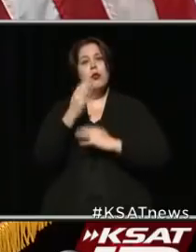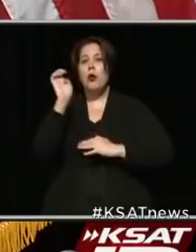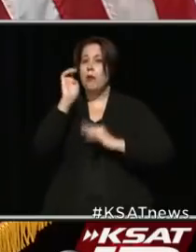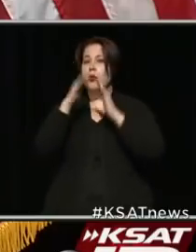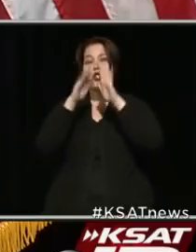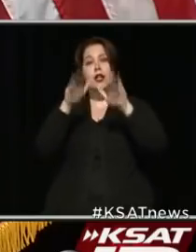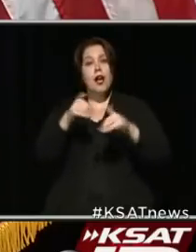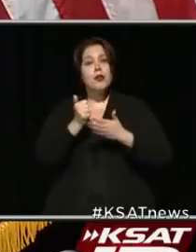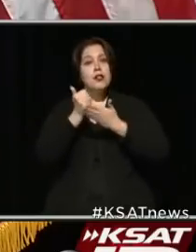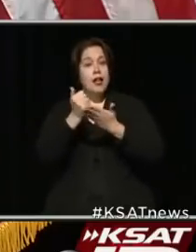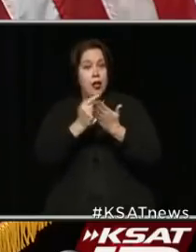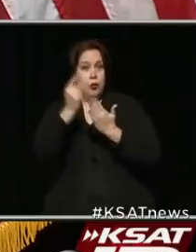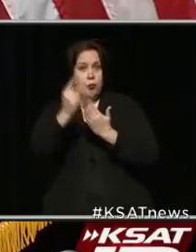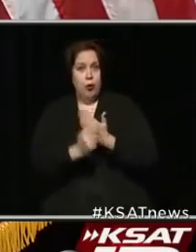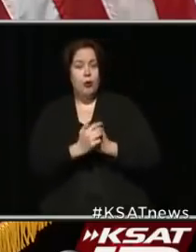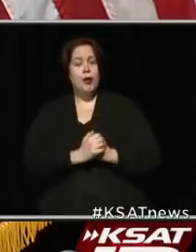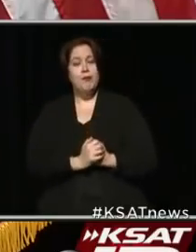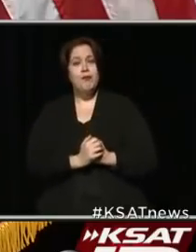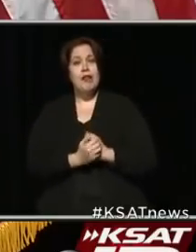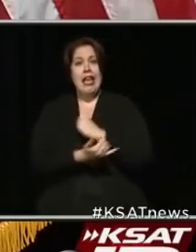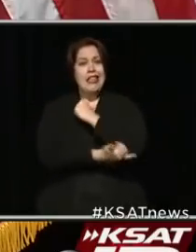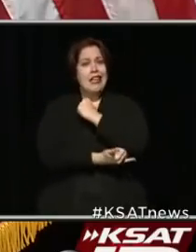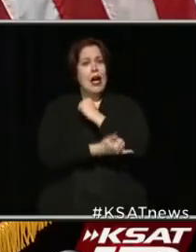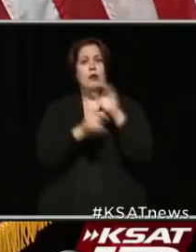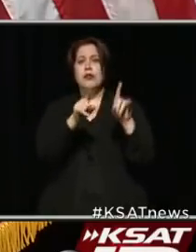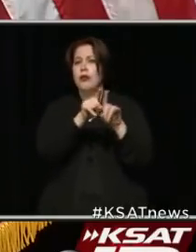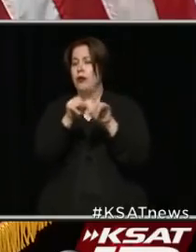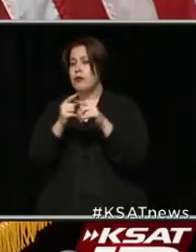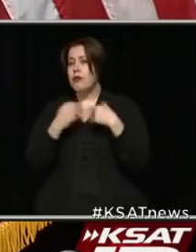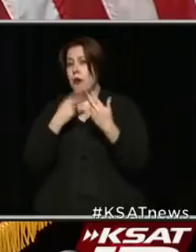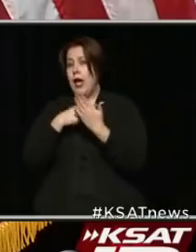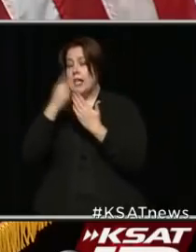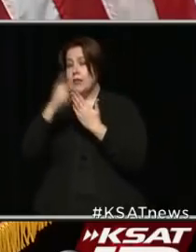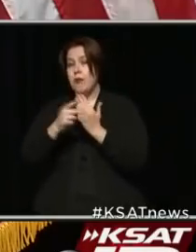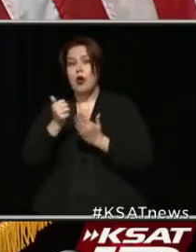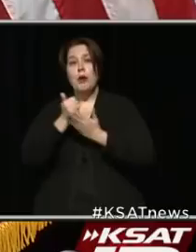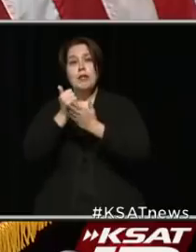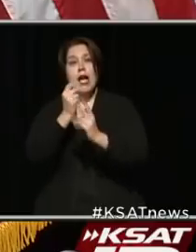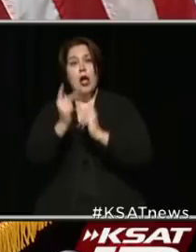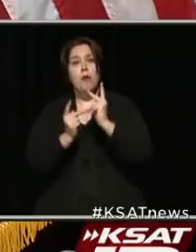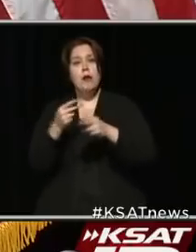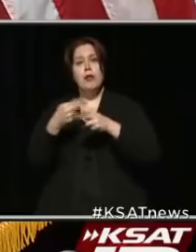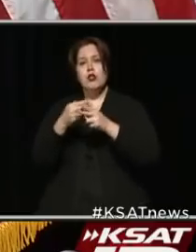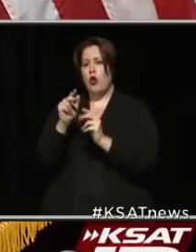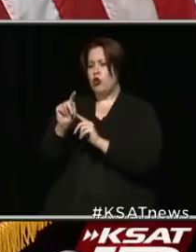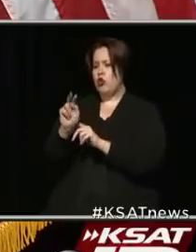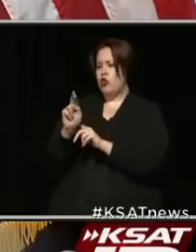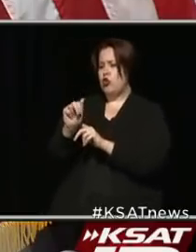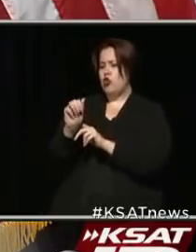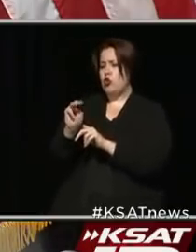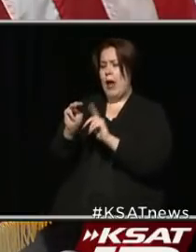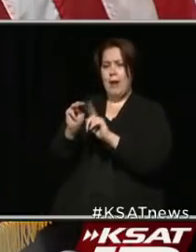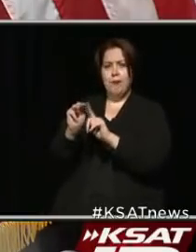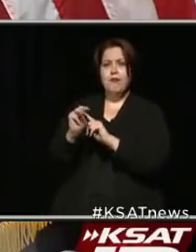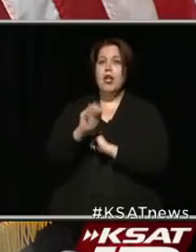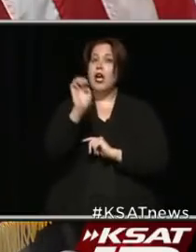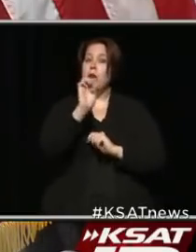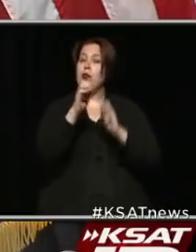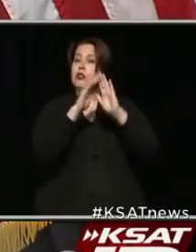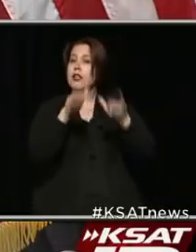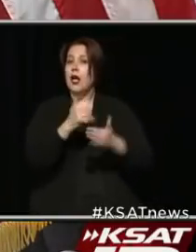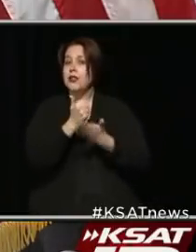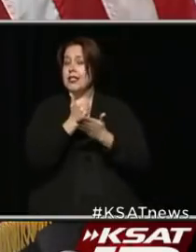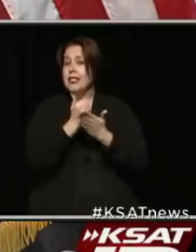Assistance Program. The county also has a program to help folks. That's called TRAM. And our Emergency Housing Assistance